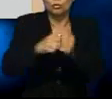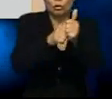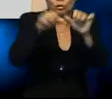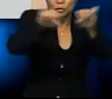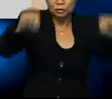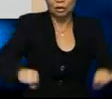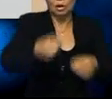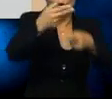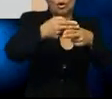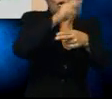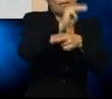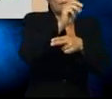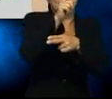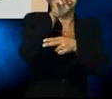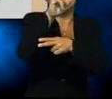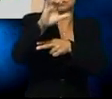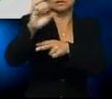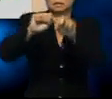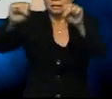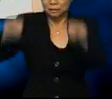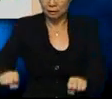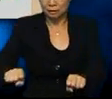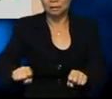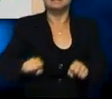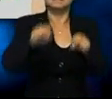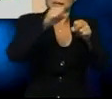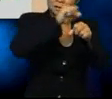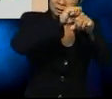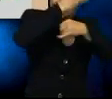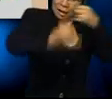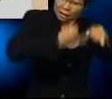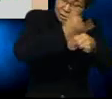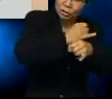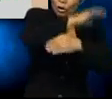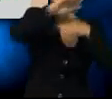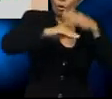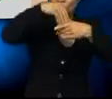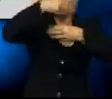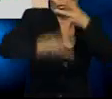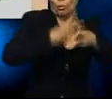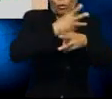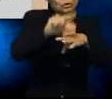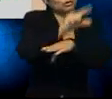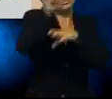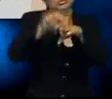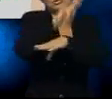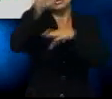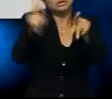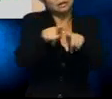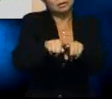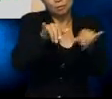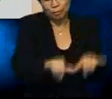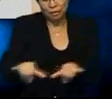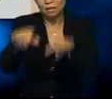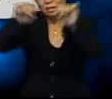follow measurement system called metric system. This system is international, which means everyone in the world uses